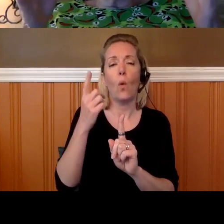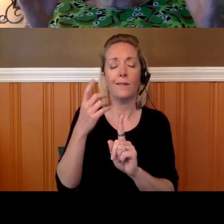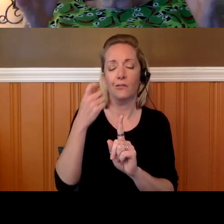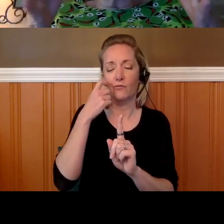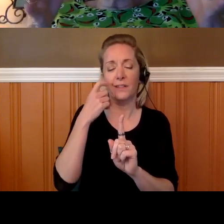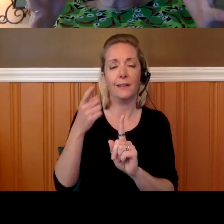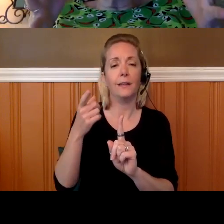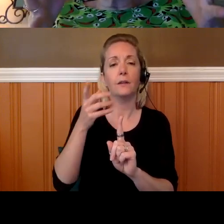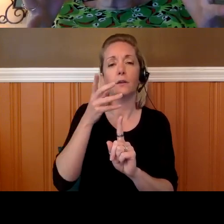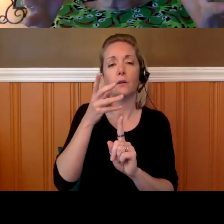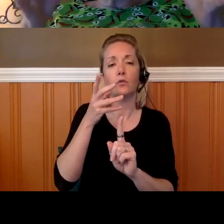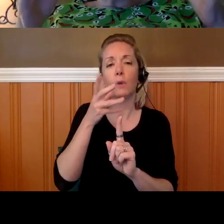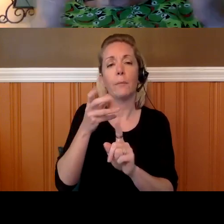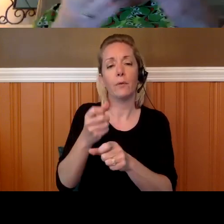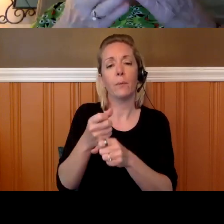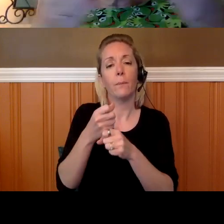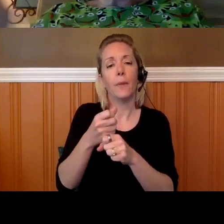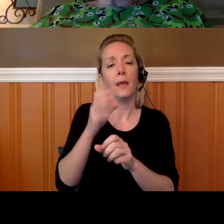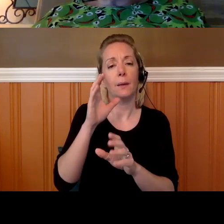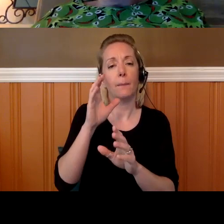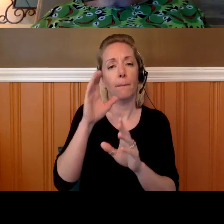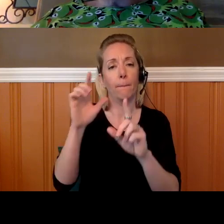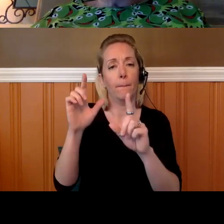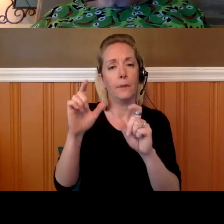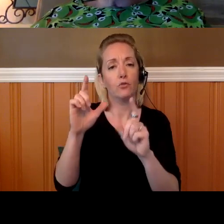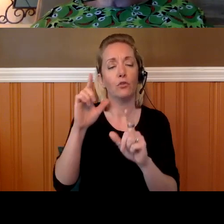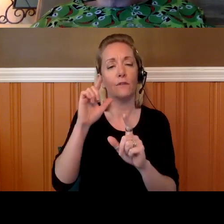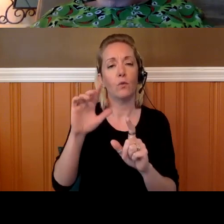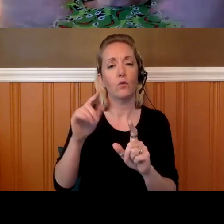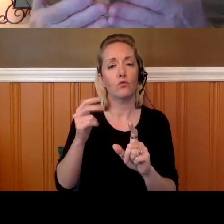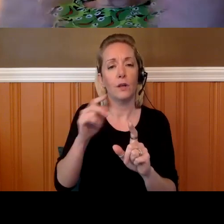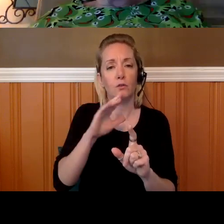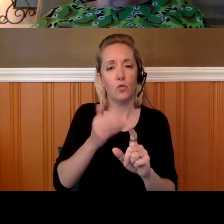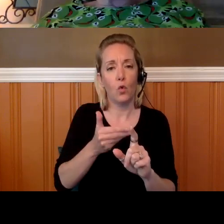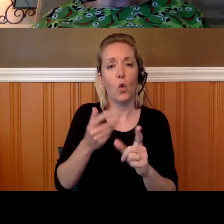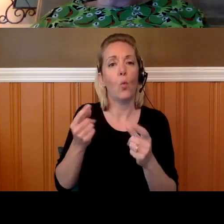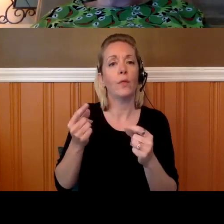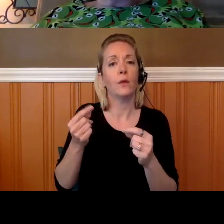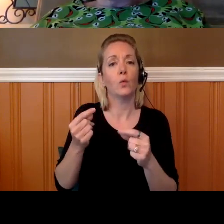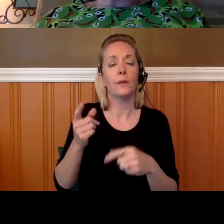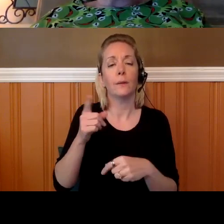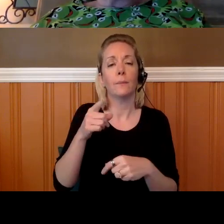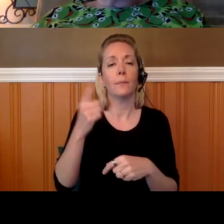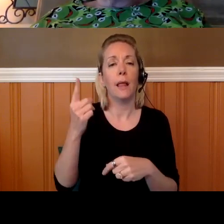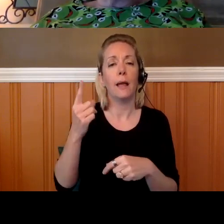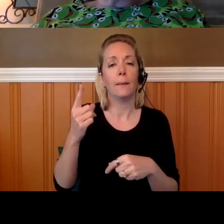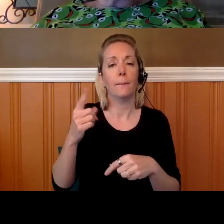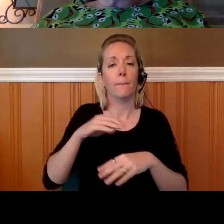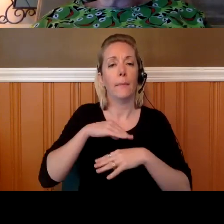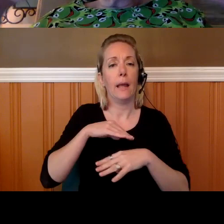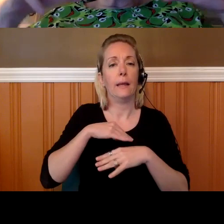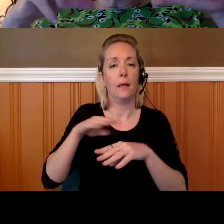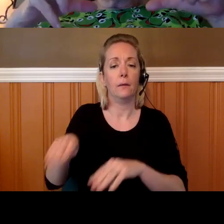for her granddaughter, and they just took a black felt blanket and put it down on the floor and